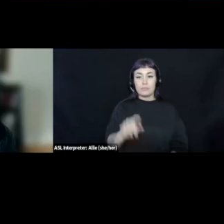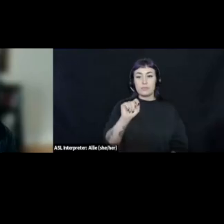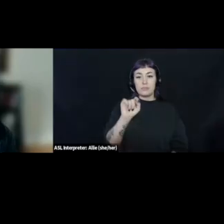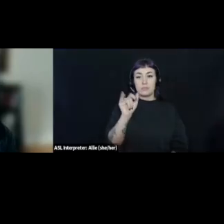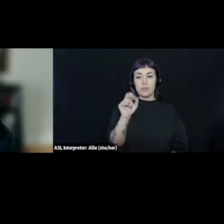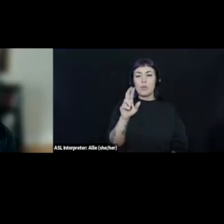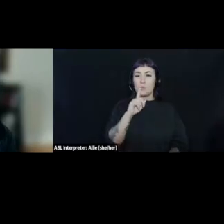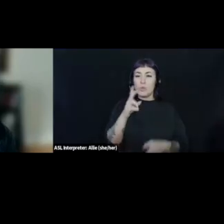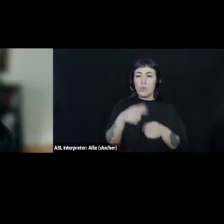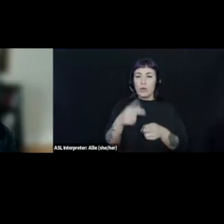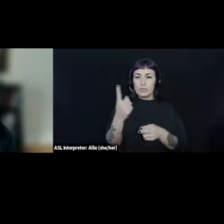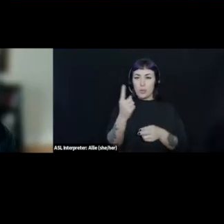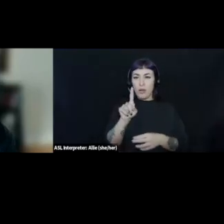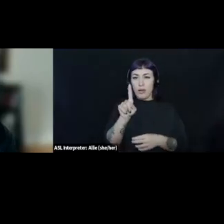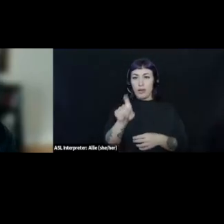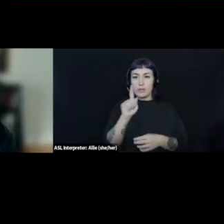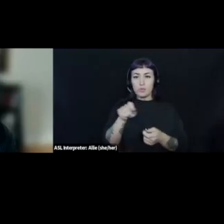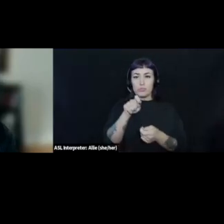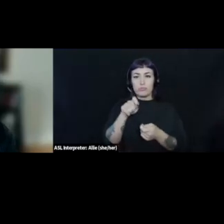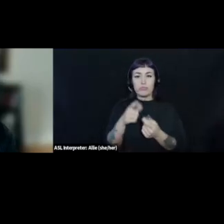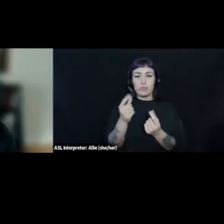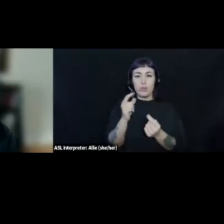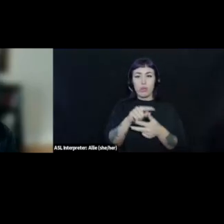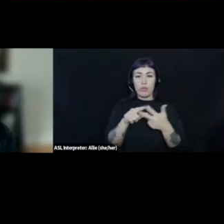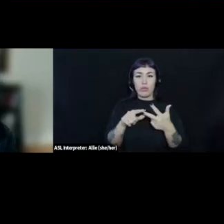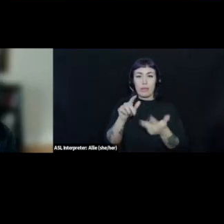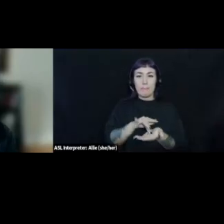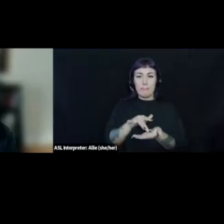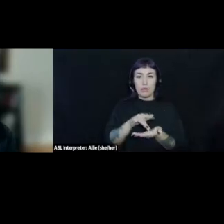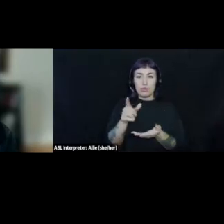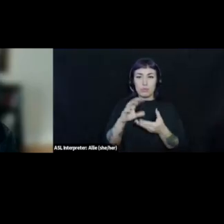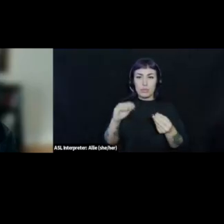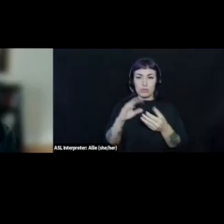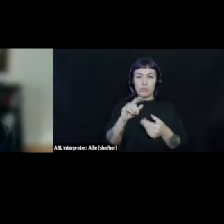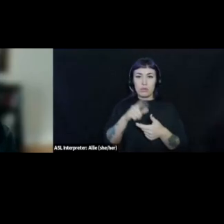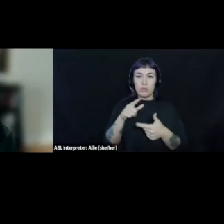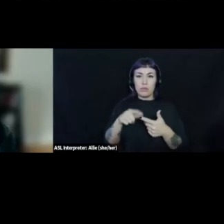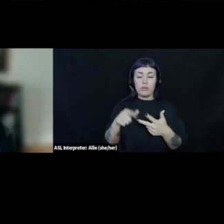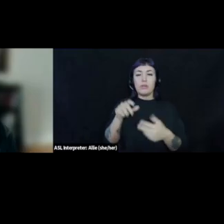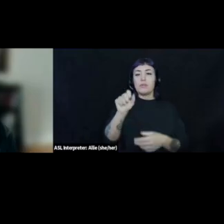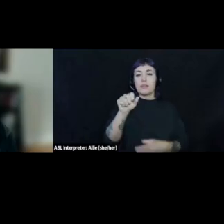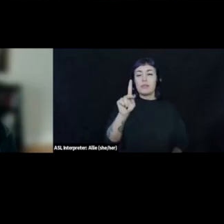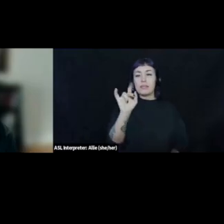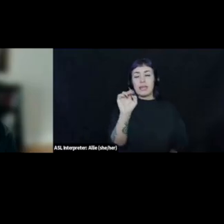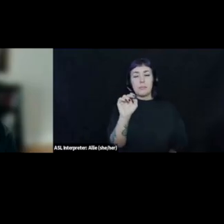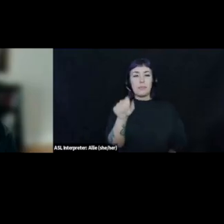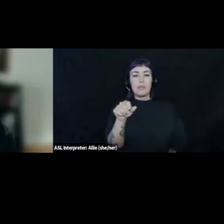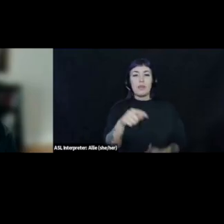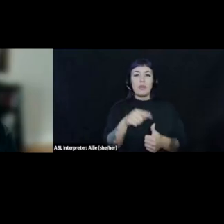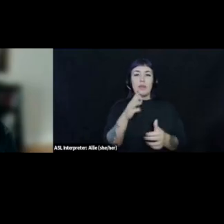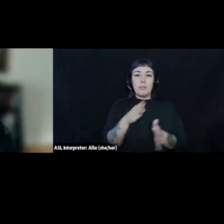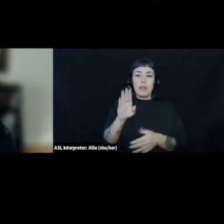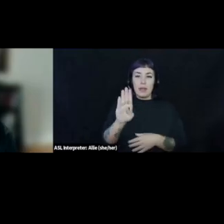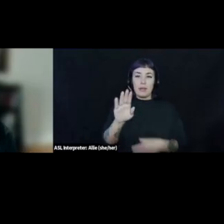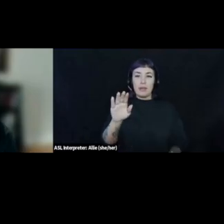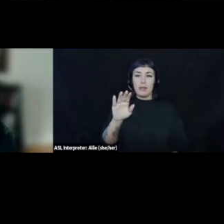Kim, really quickly, someone did ask to specify what those 3 pills you mentioned were. Oh, yes, yeah. So Plan B